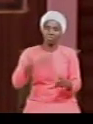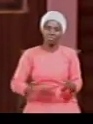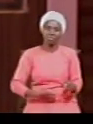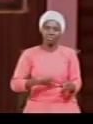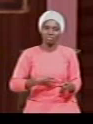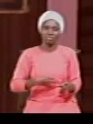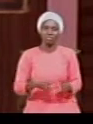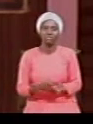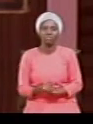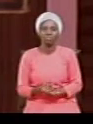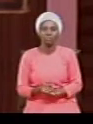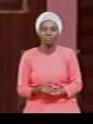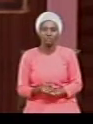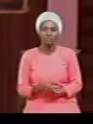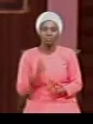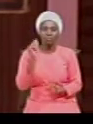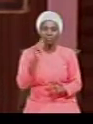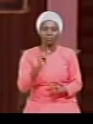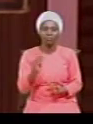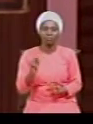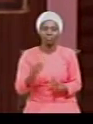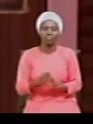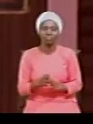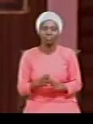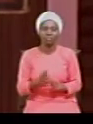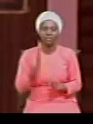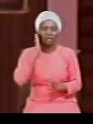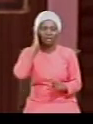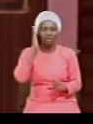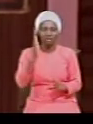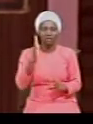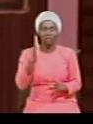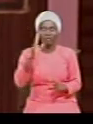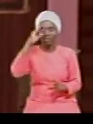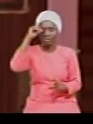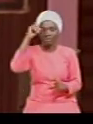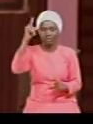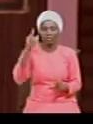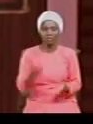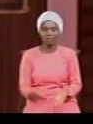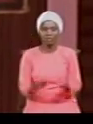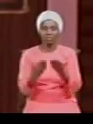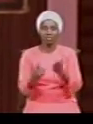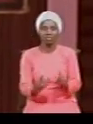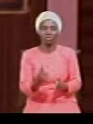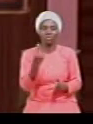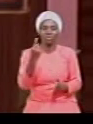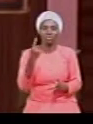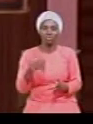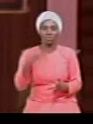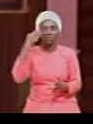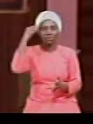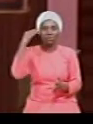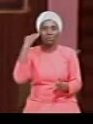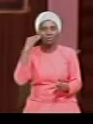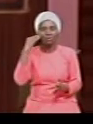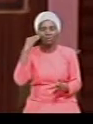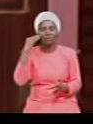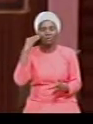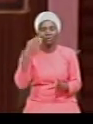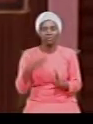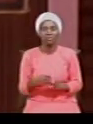way. Therefore shall he lift up the head. If